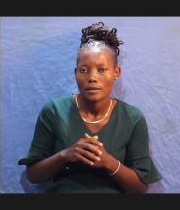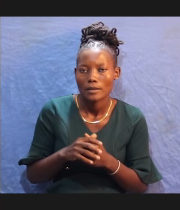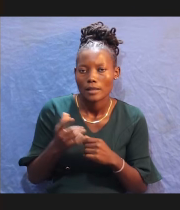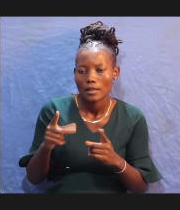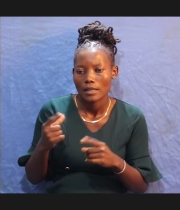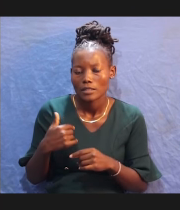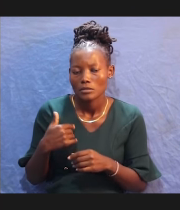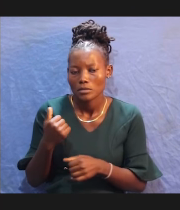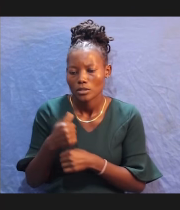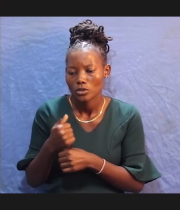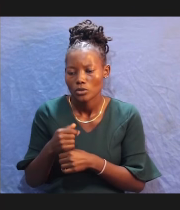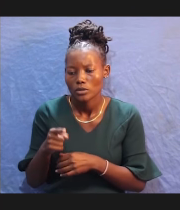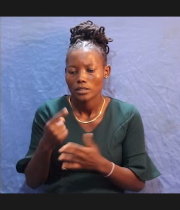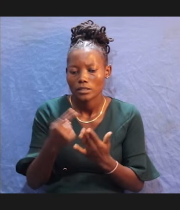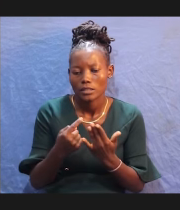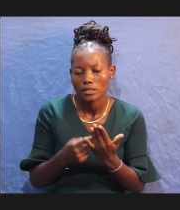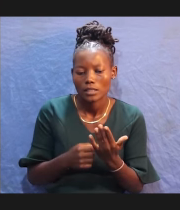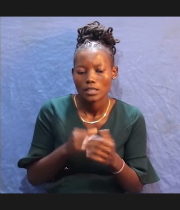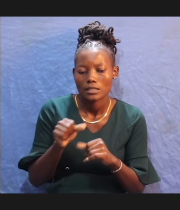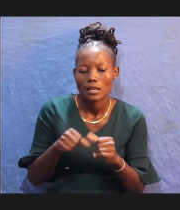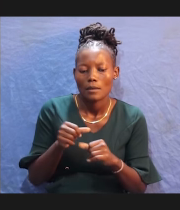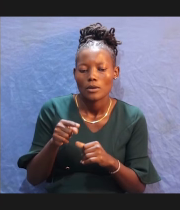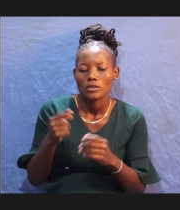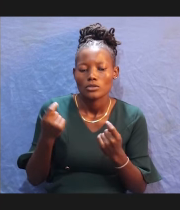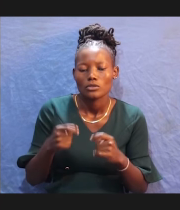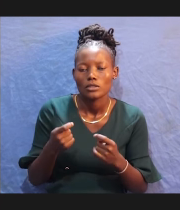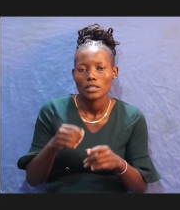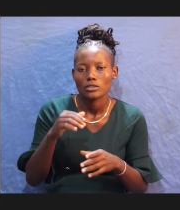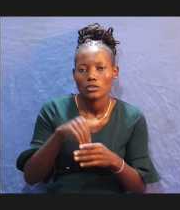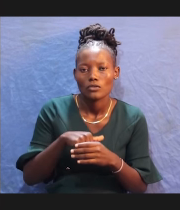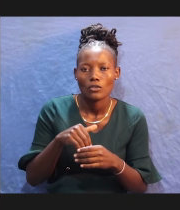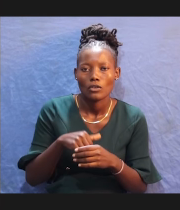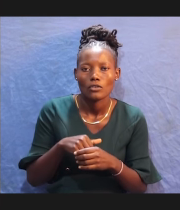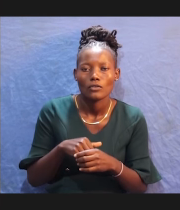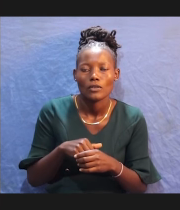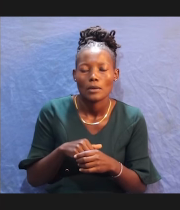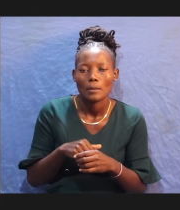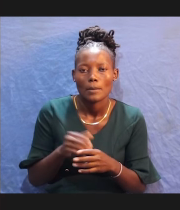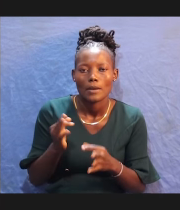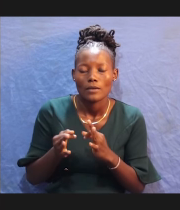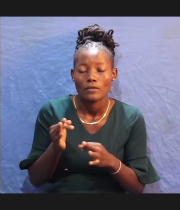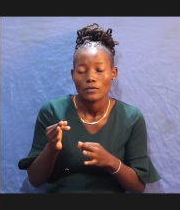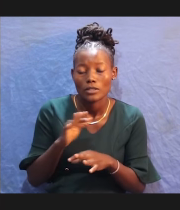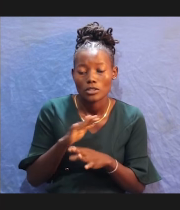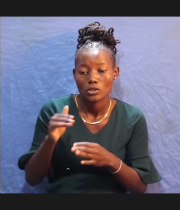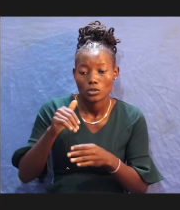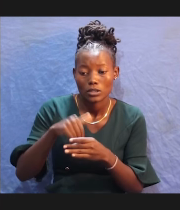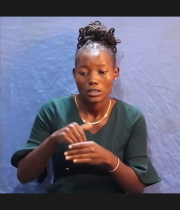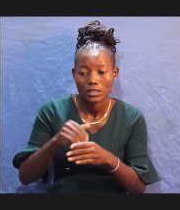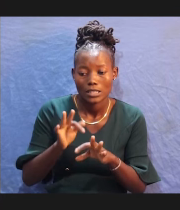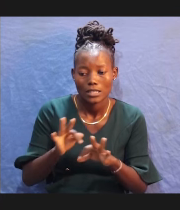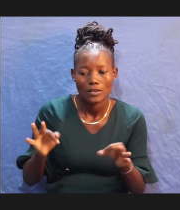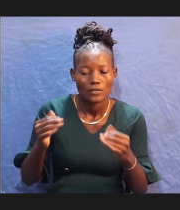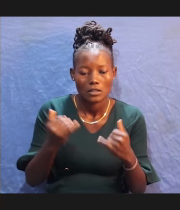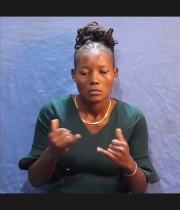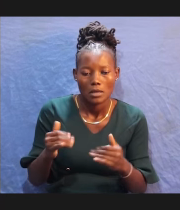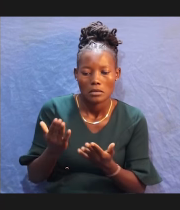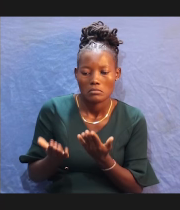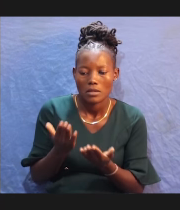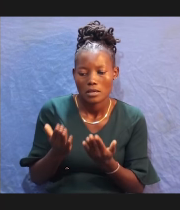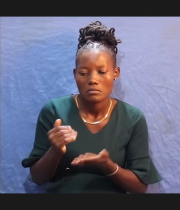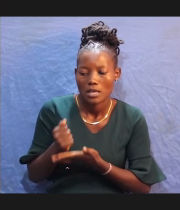let's discuss about, so you try to involve him as much as you can, maybe being next to you or